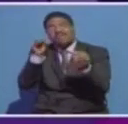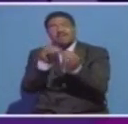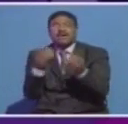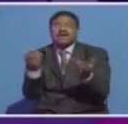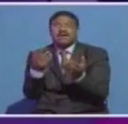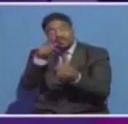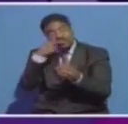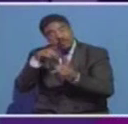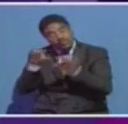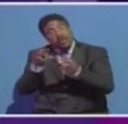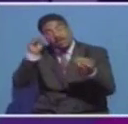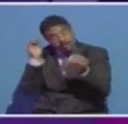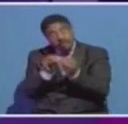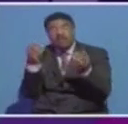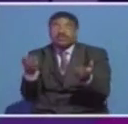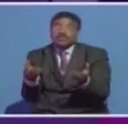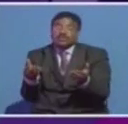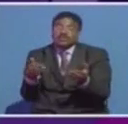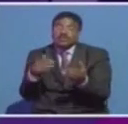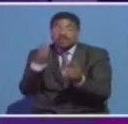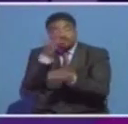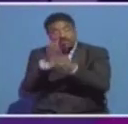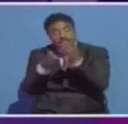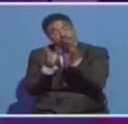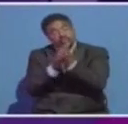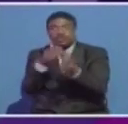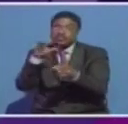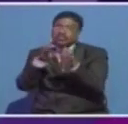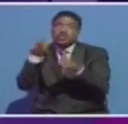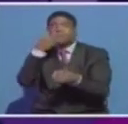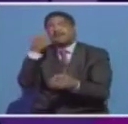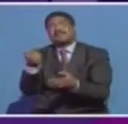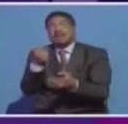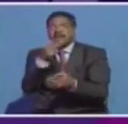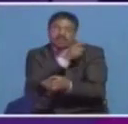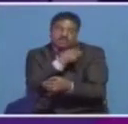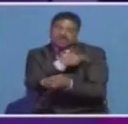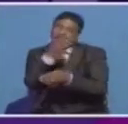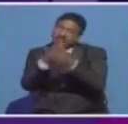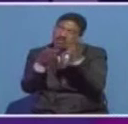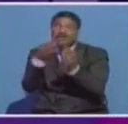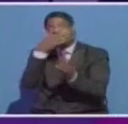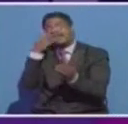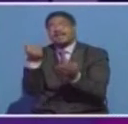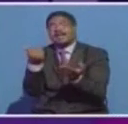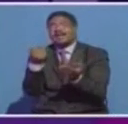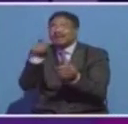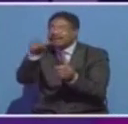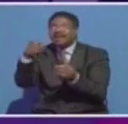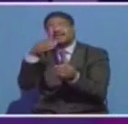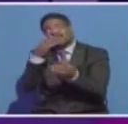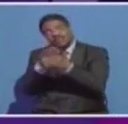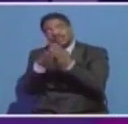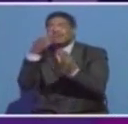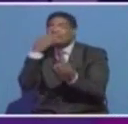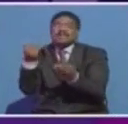more in ensuring that schools are built better, health centers are built better, institutions, like you're saying, have warning systems about fires.